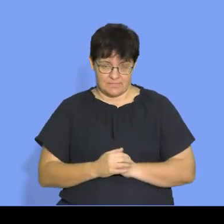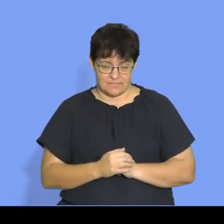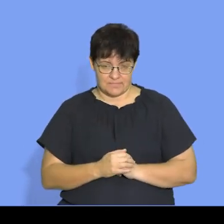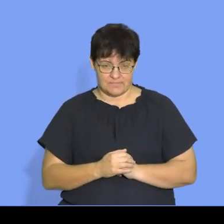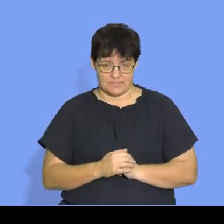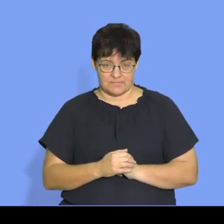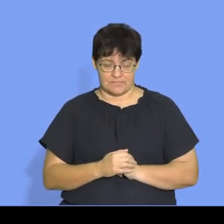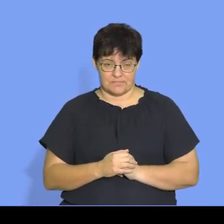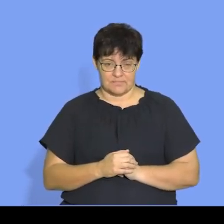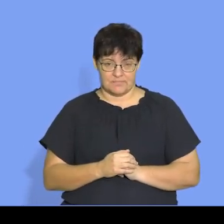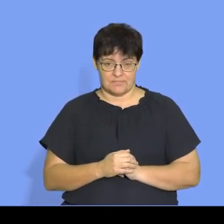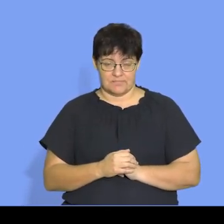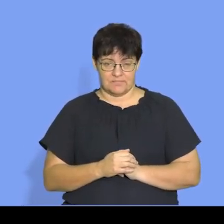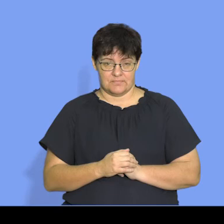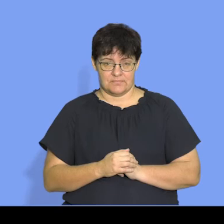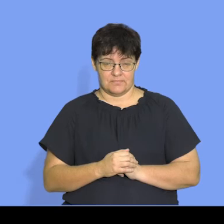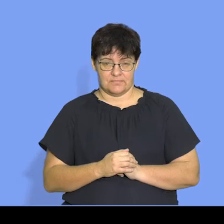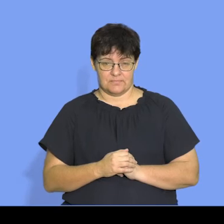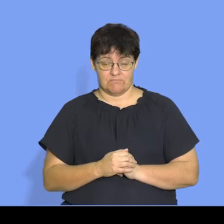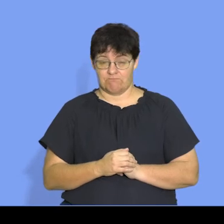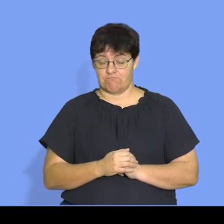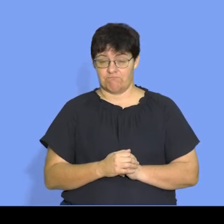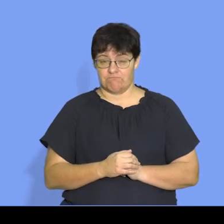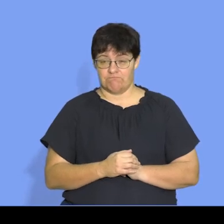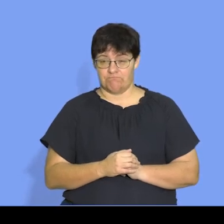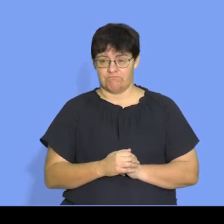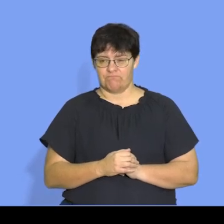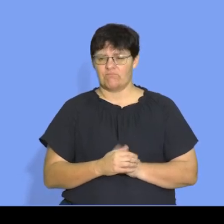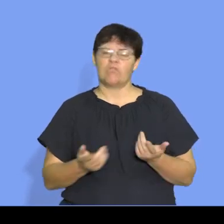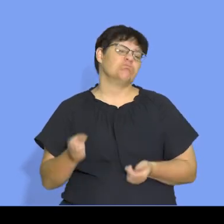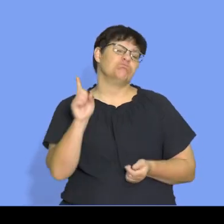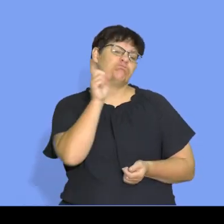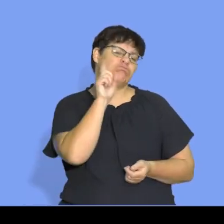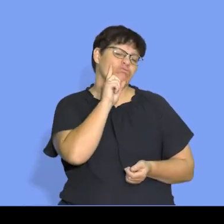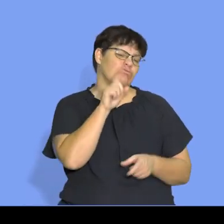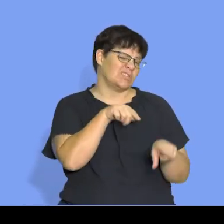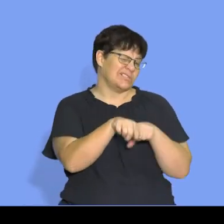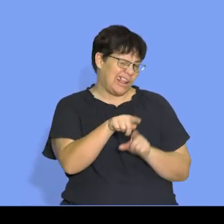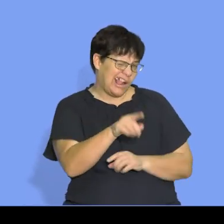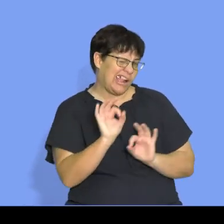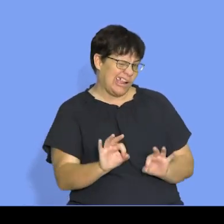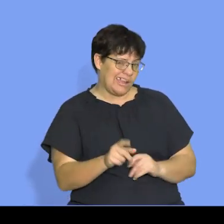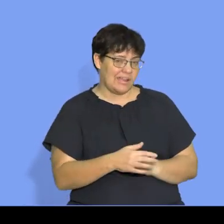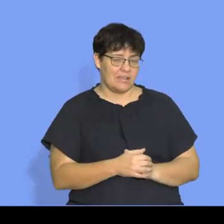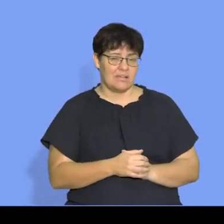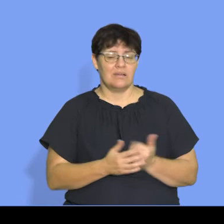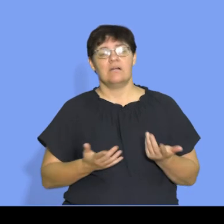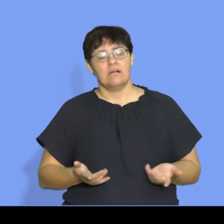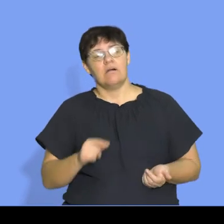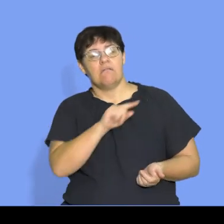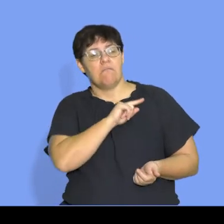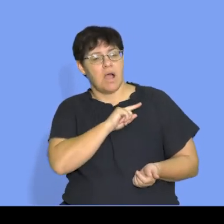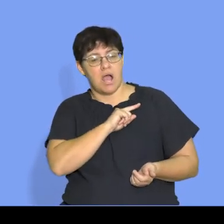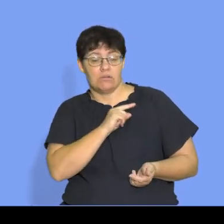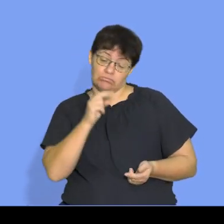to negative 1, right? So let's quickly test for this one, right? Because we have not really